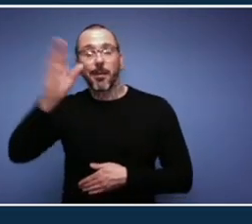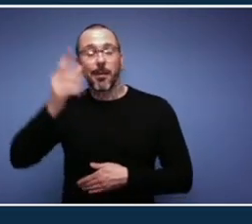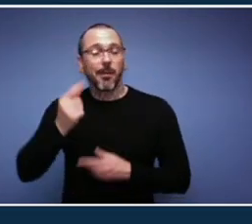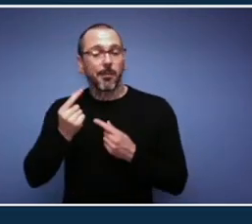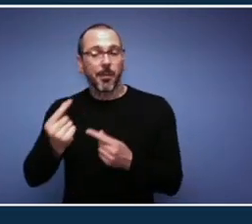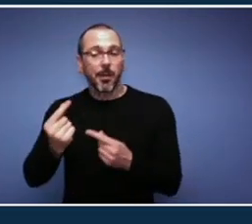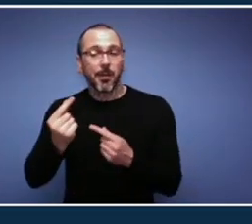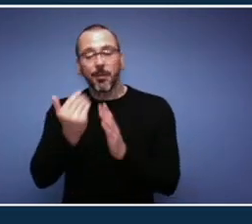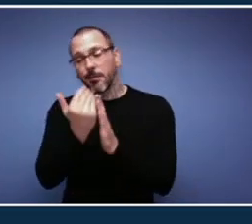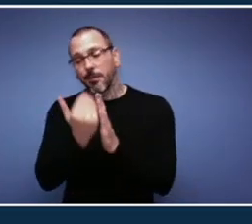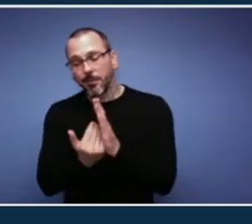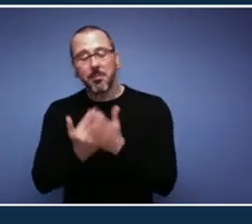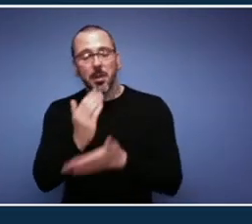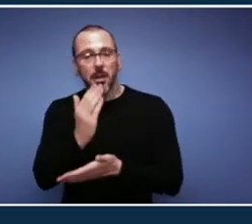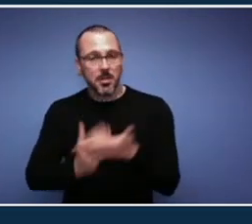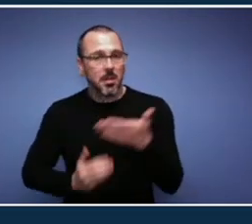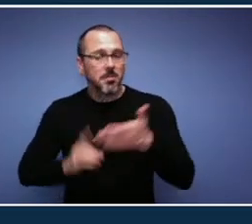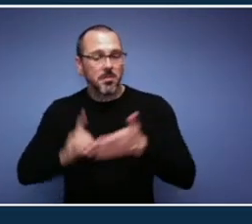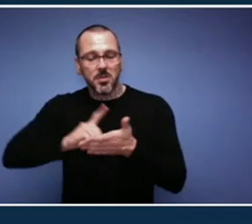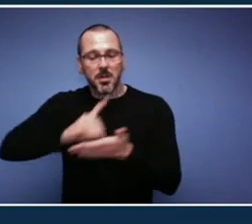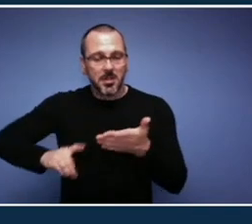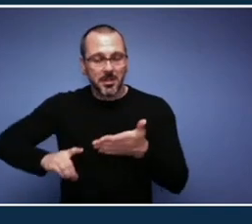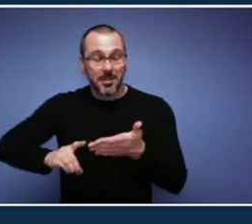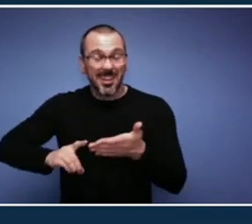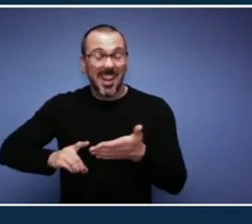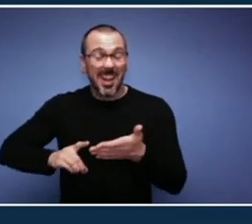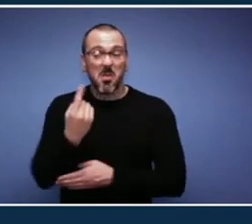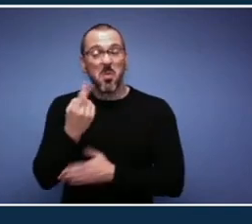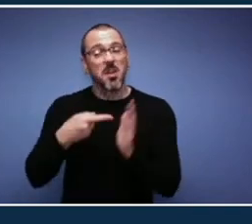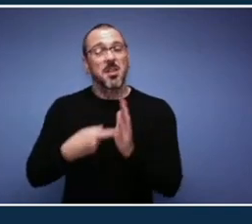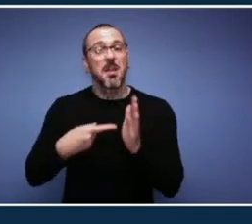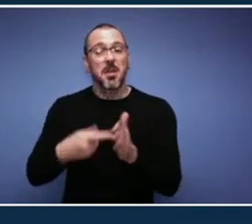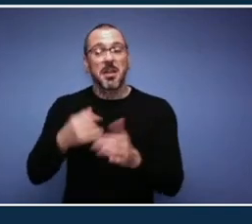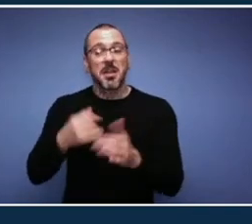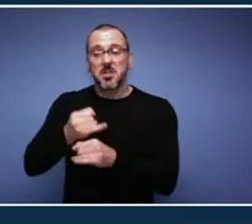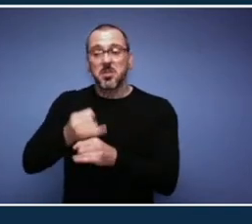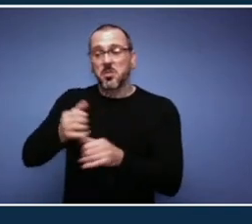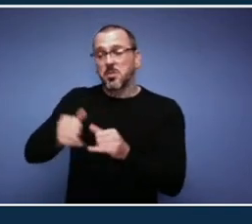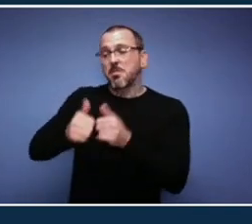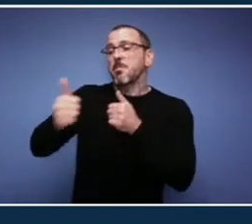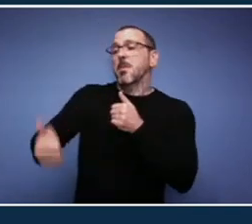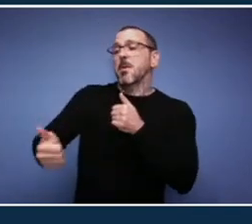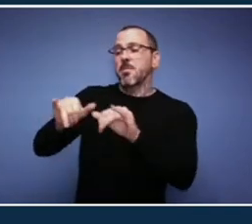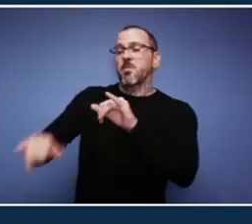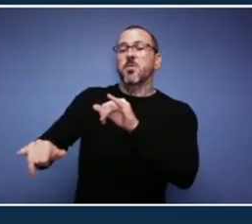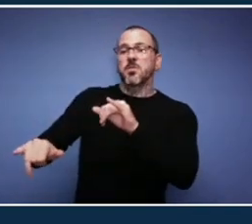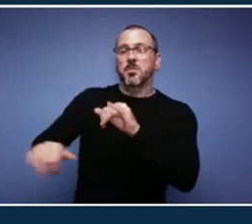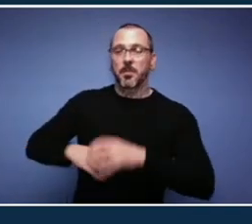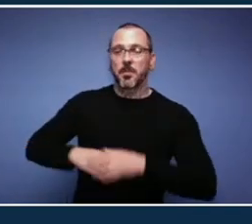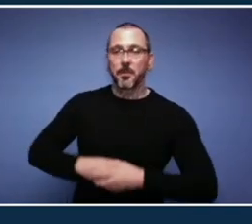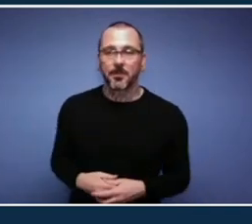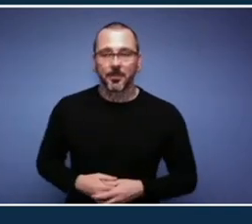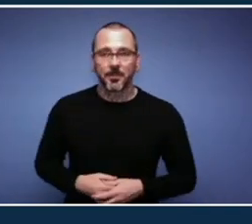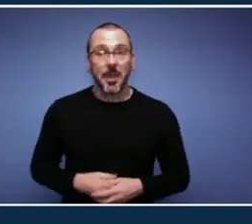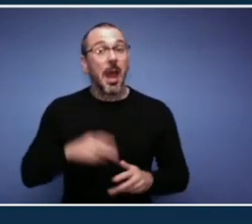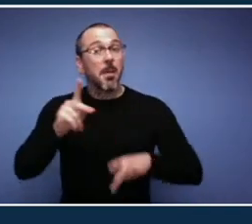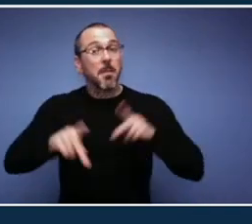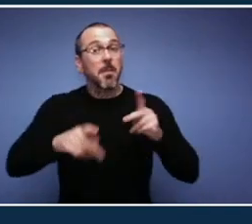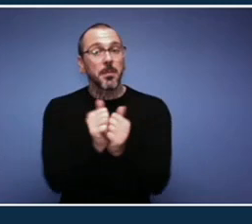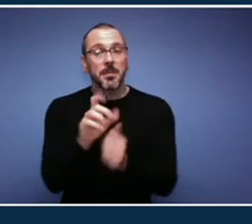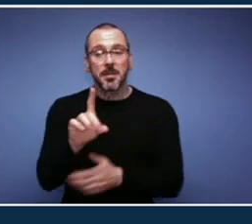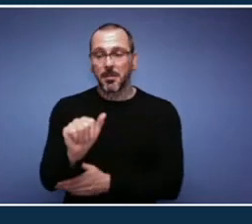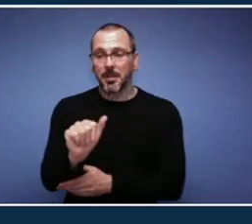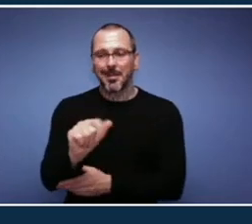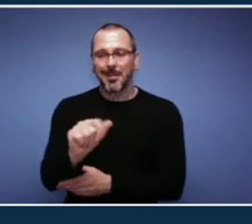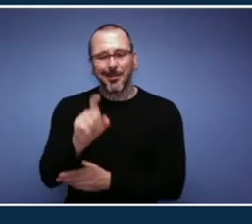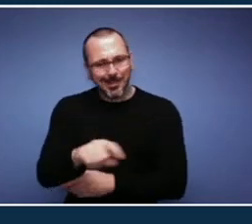failure to support people with disabilities to live in the community in a way that was in